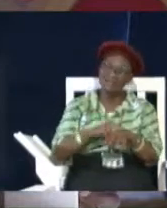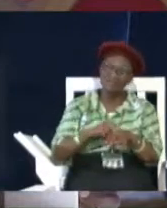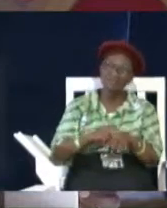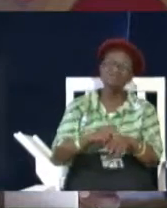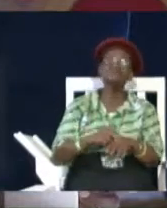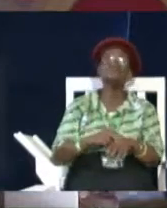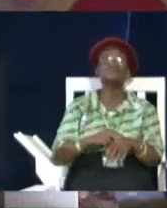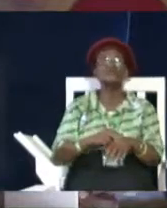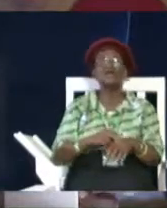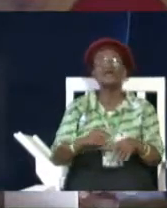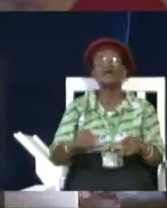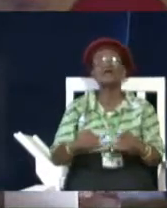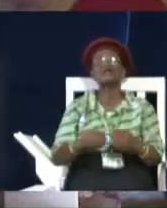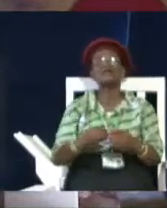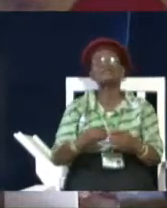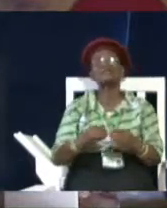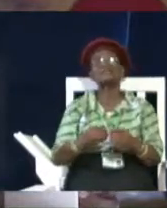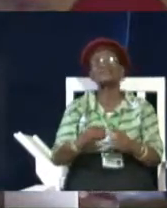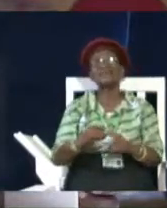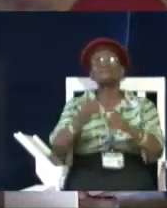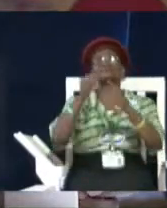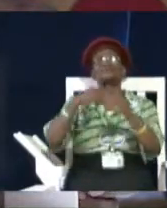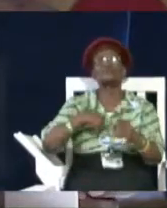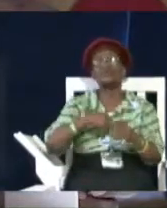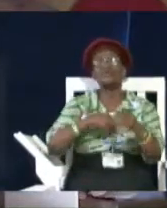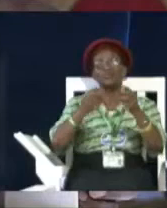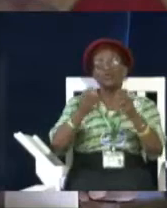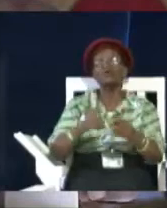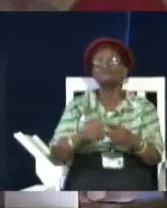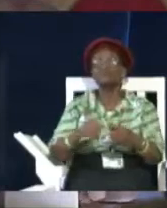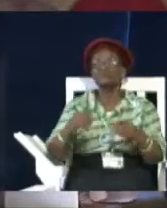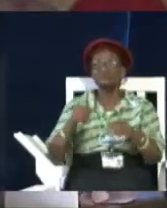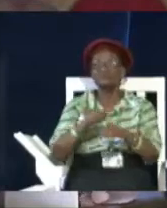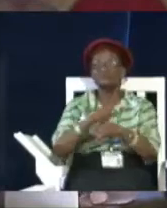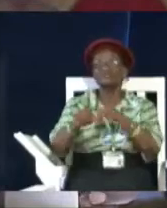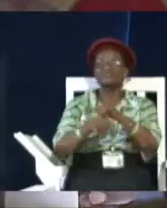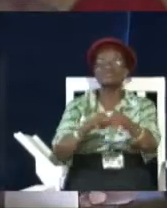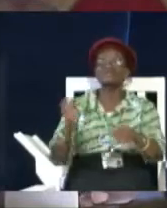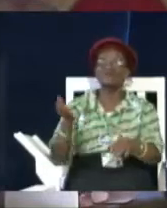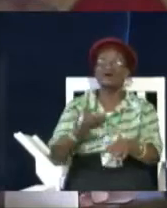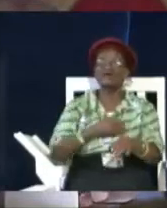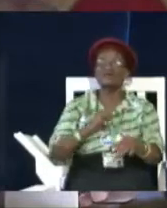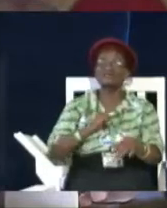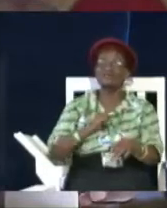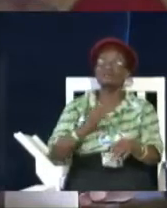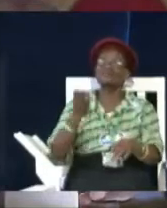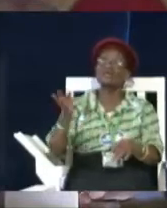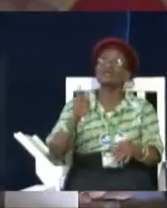there's a lot of pain, a lot of agony, and